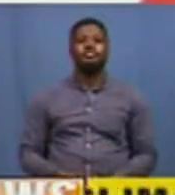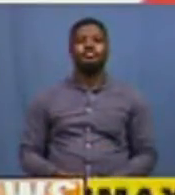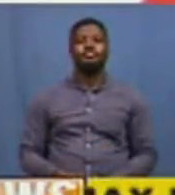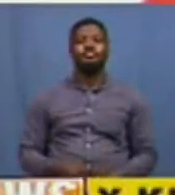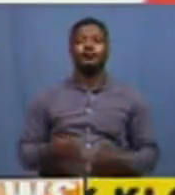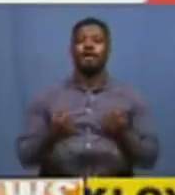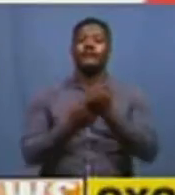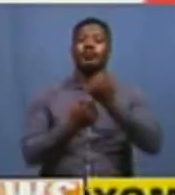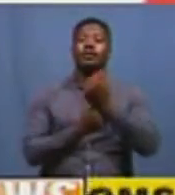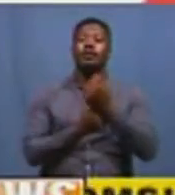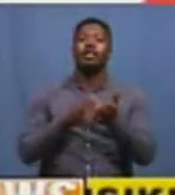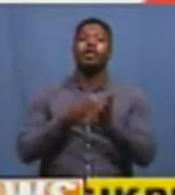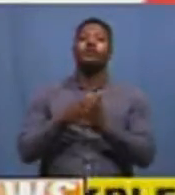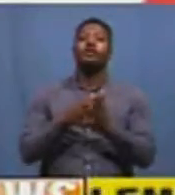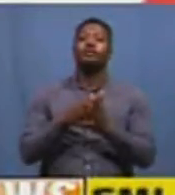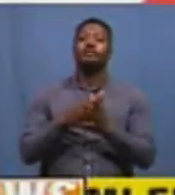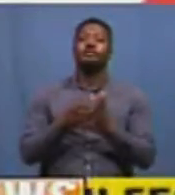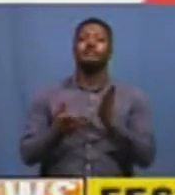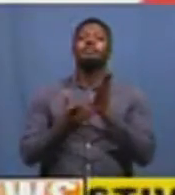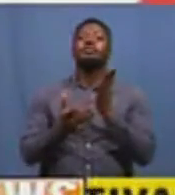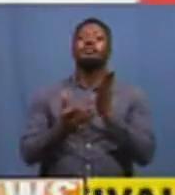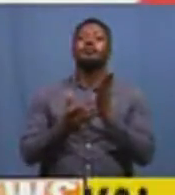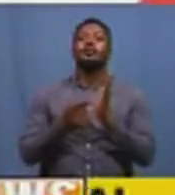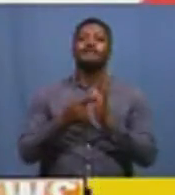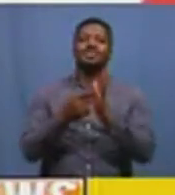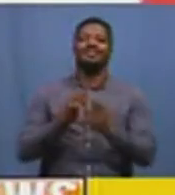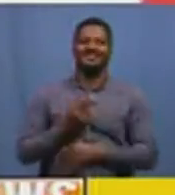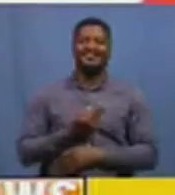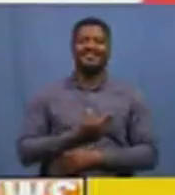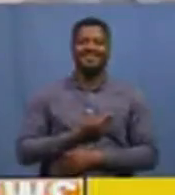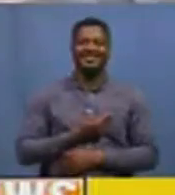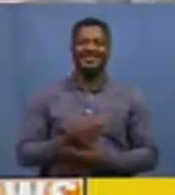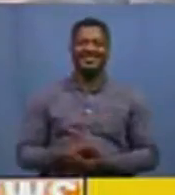you. Now the fundamentals are weak, and digitalization is exposing us.